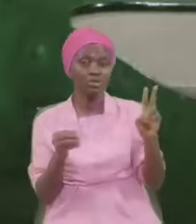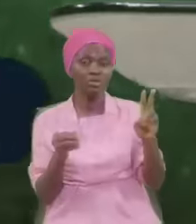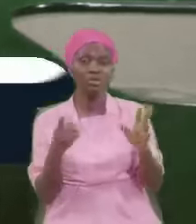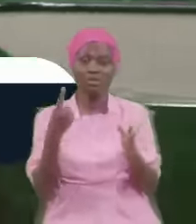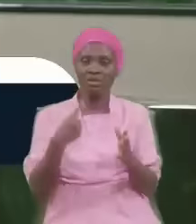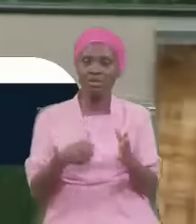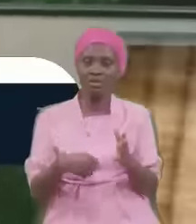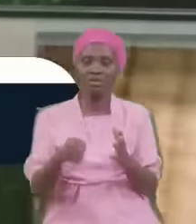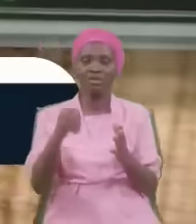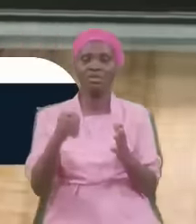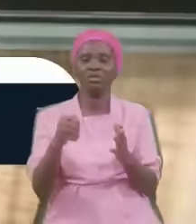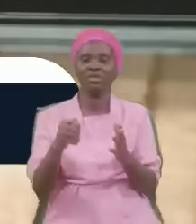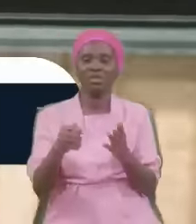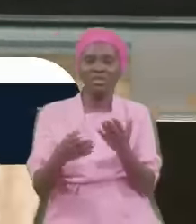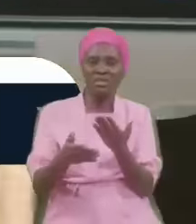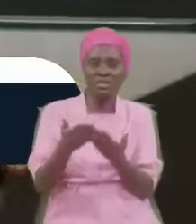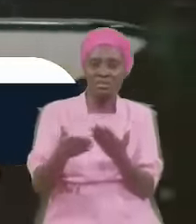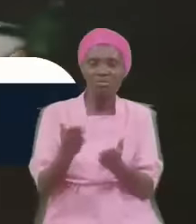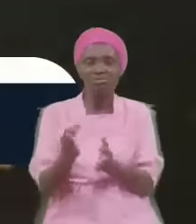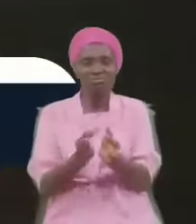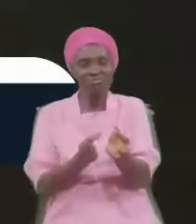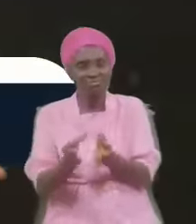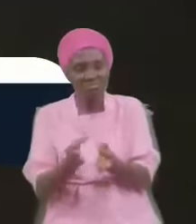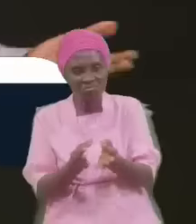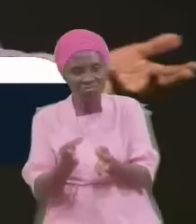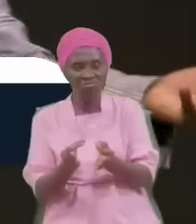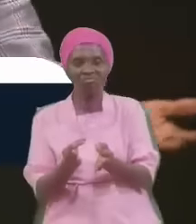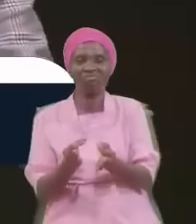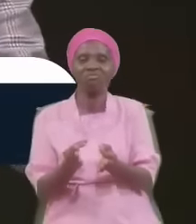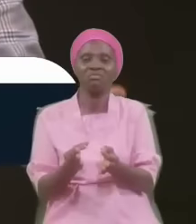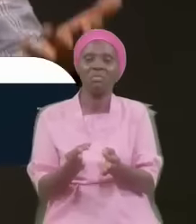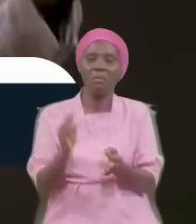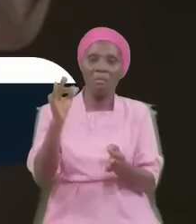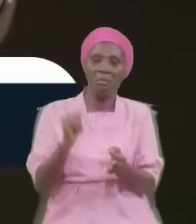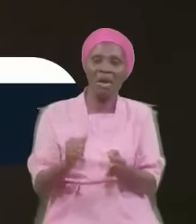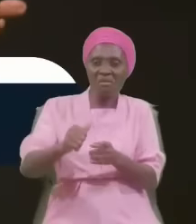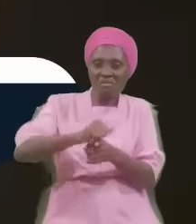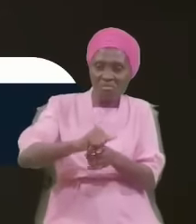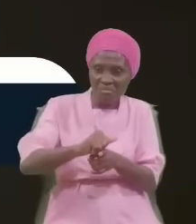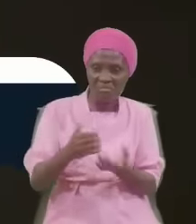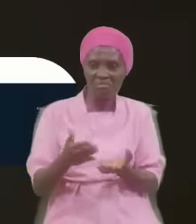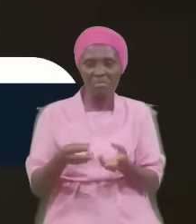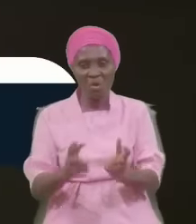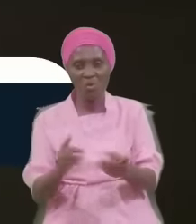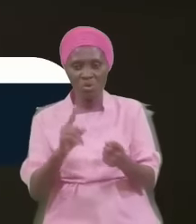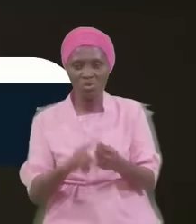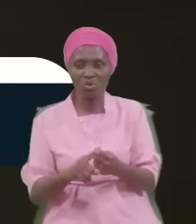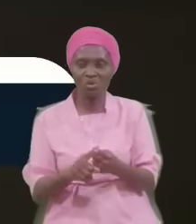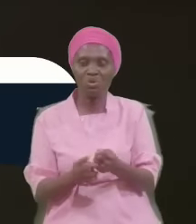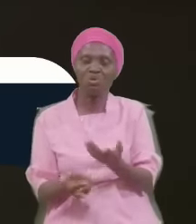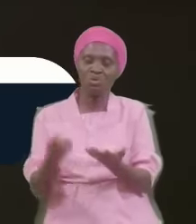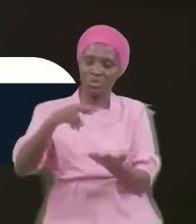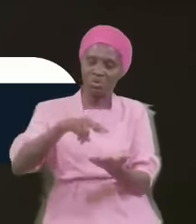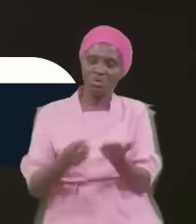by explanation, by exposition, by application. As you look at the word of God, you simplify it for